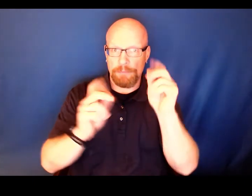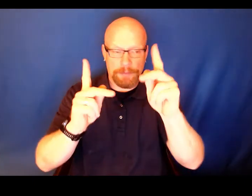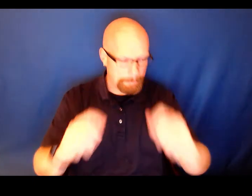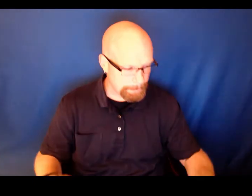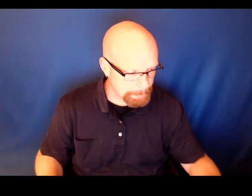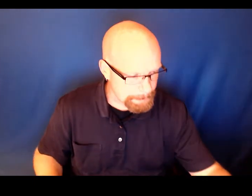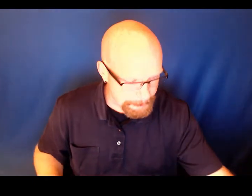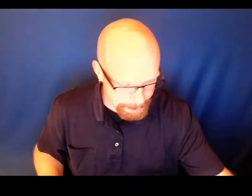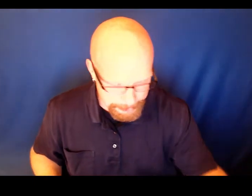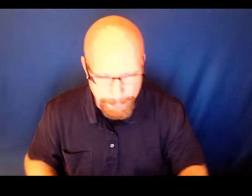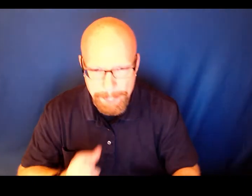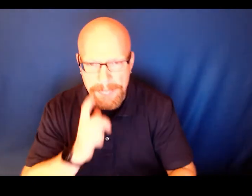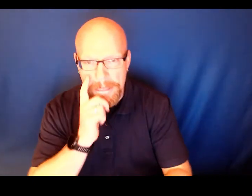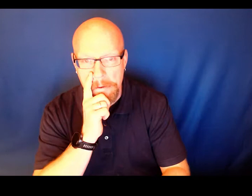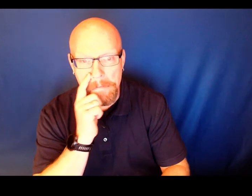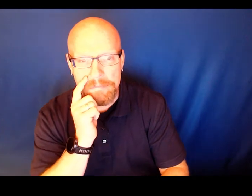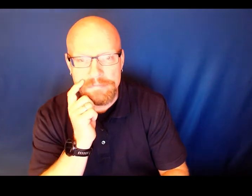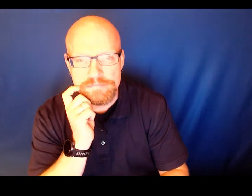Okay.